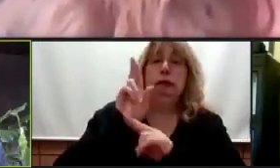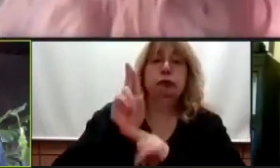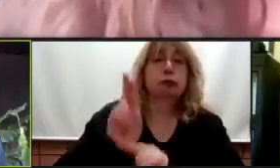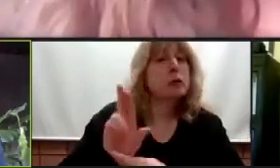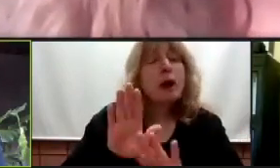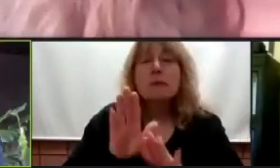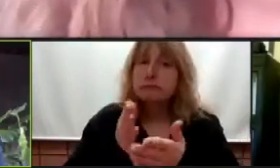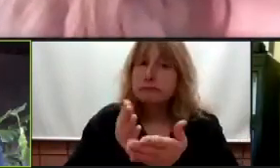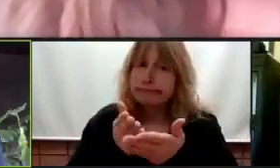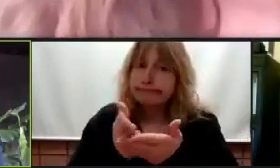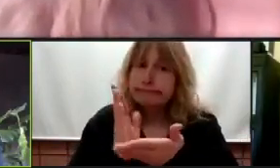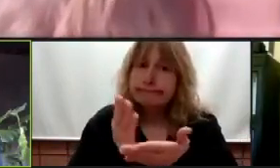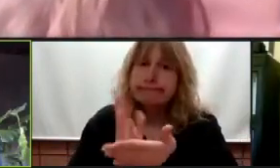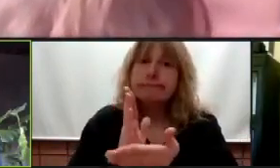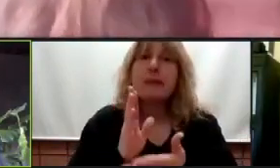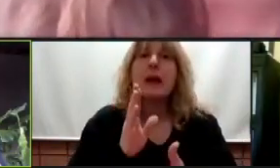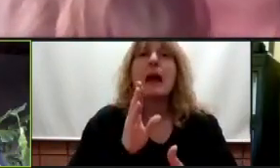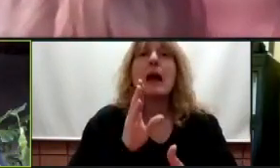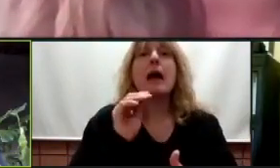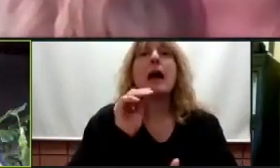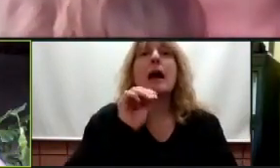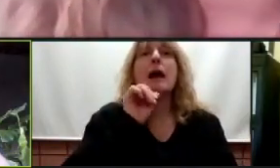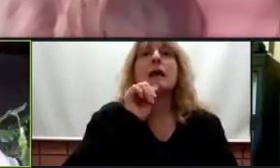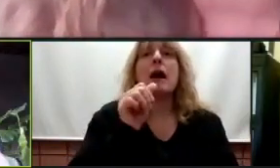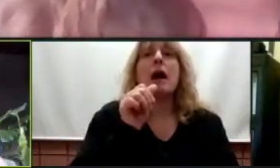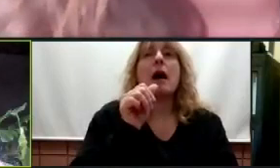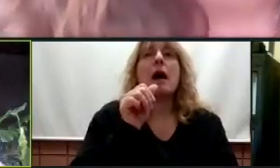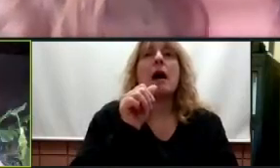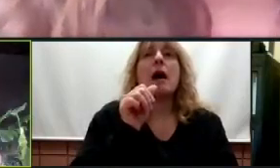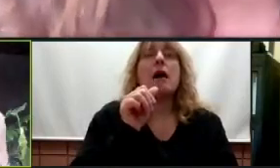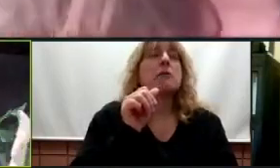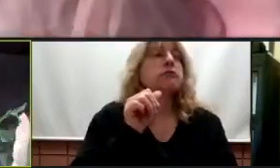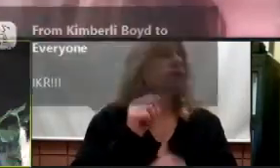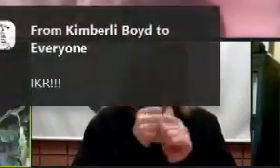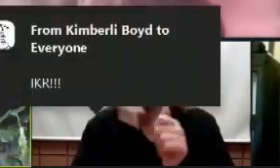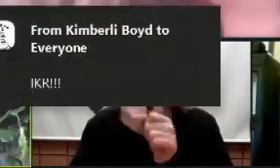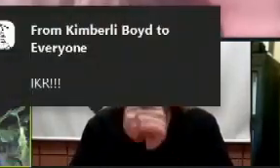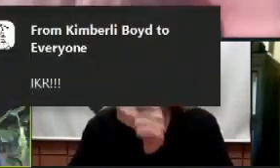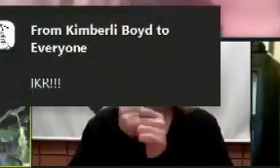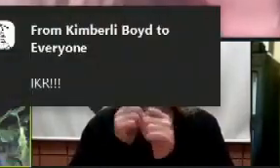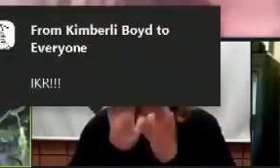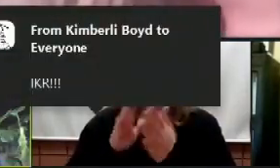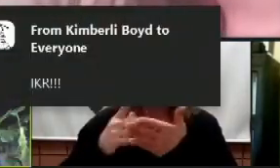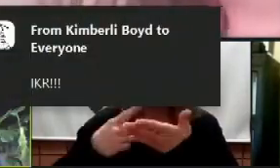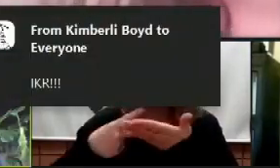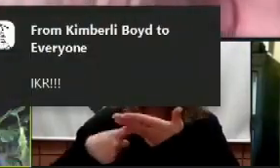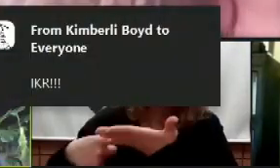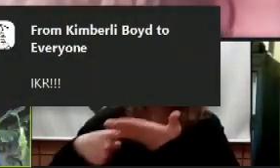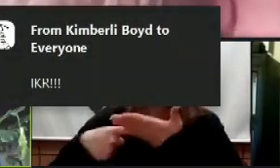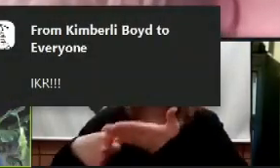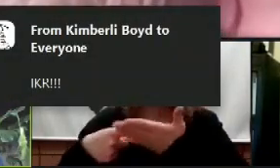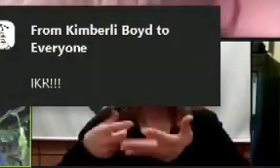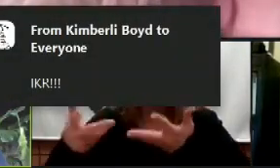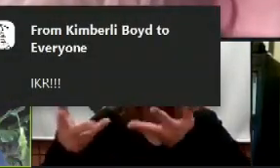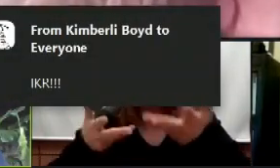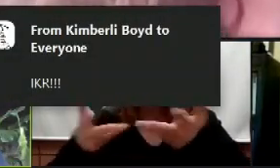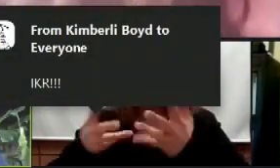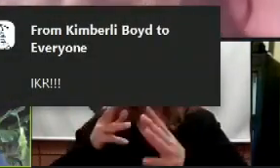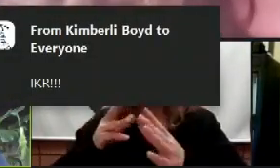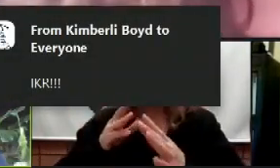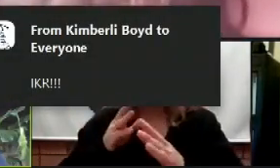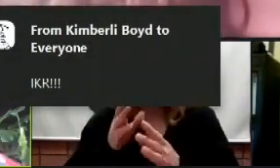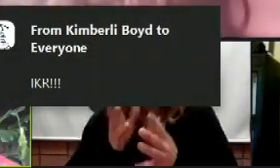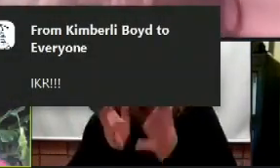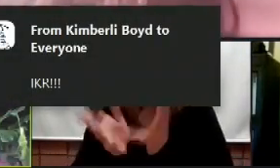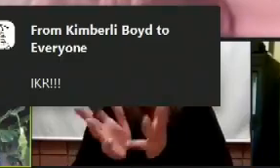just don't shy away from the conversation at home. And tools like these feelings charts, or I showed, these are a couple